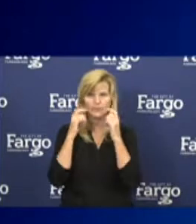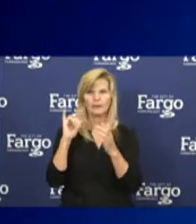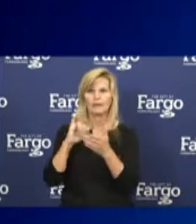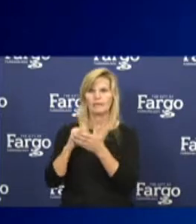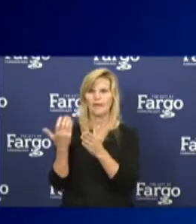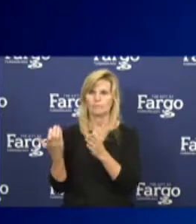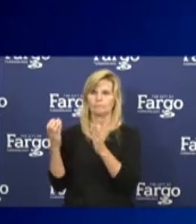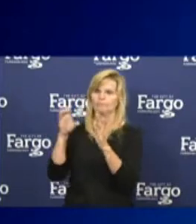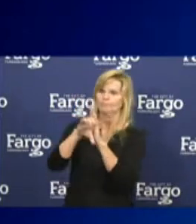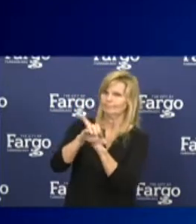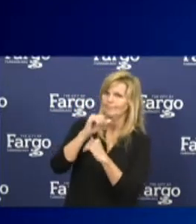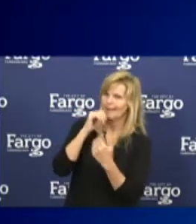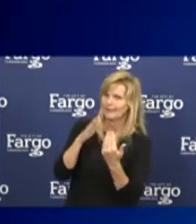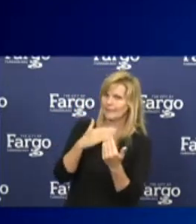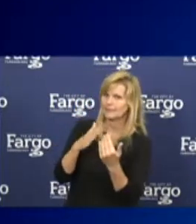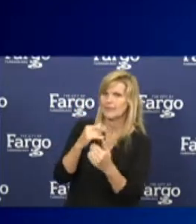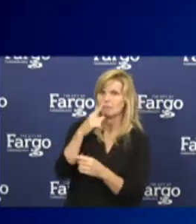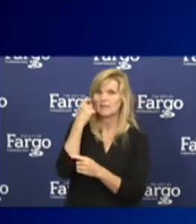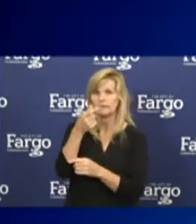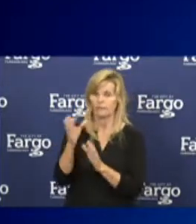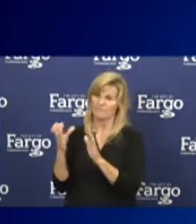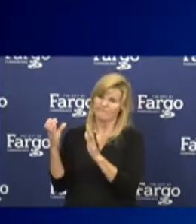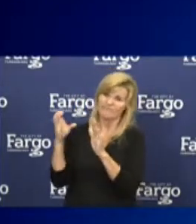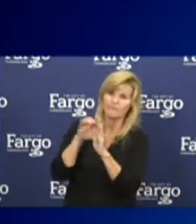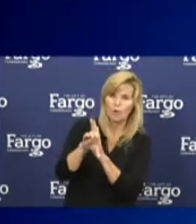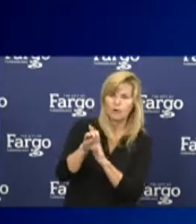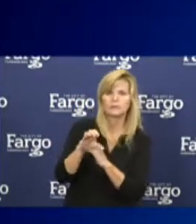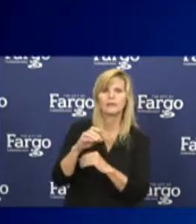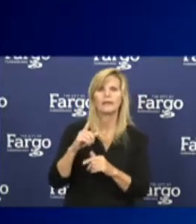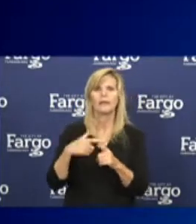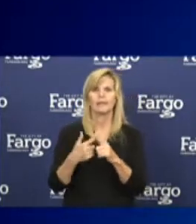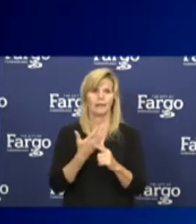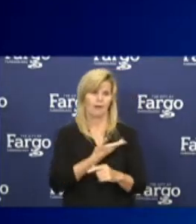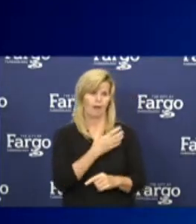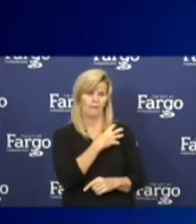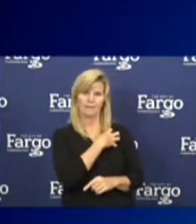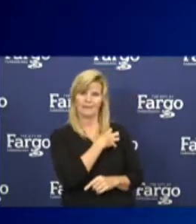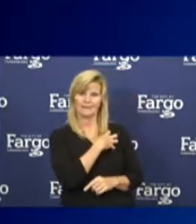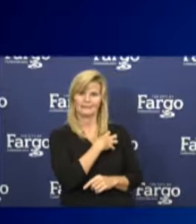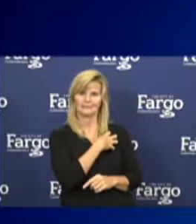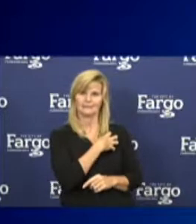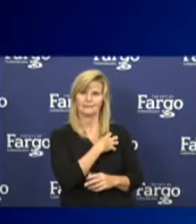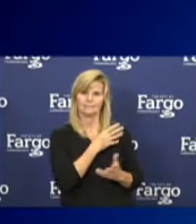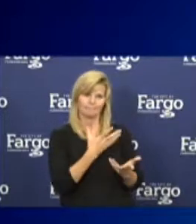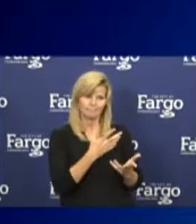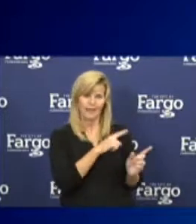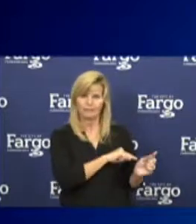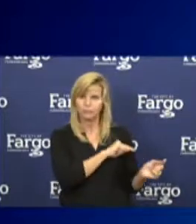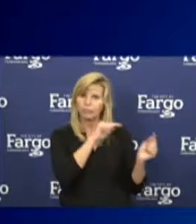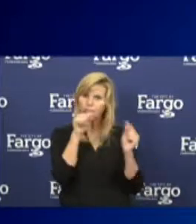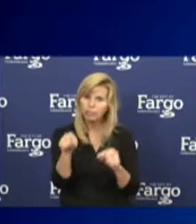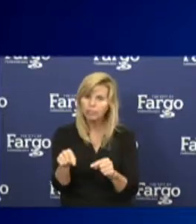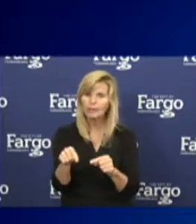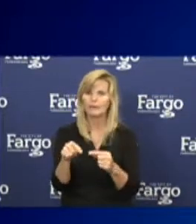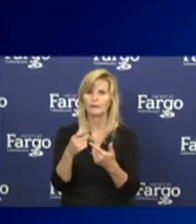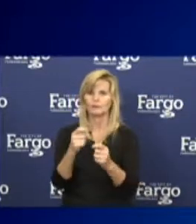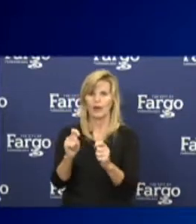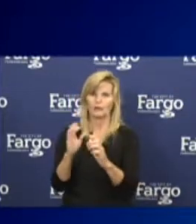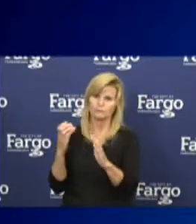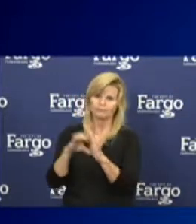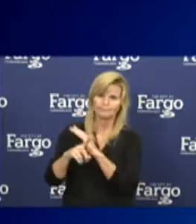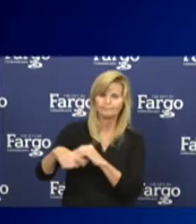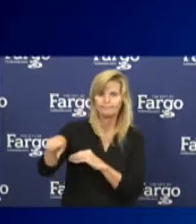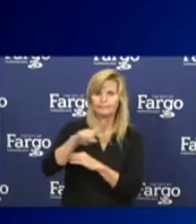always the tricky part, because if you're going to enforce, you're going to put our police officers and people in safety going out trying to enforce it.